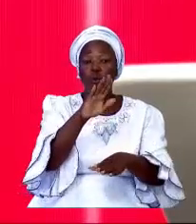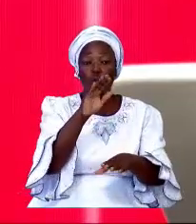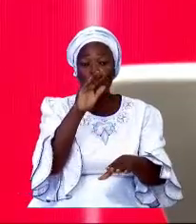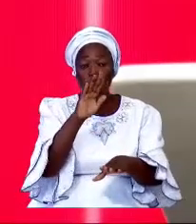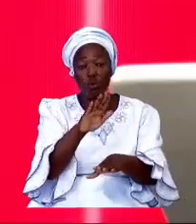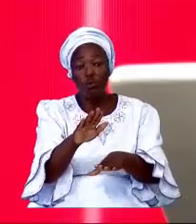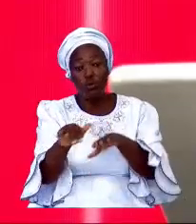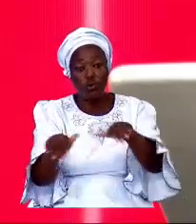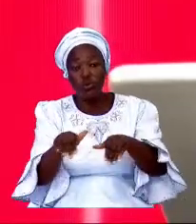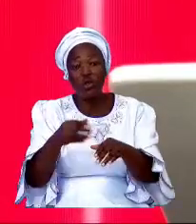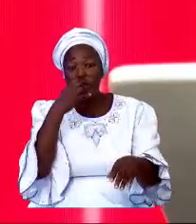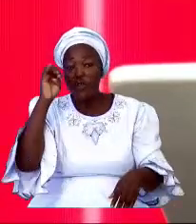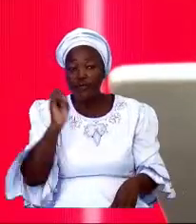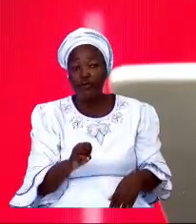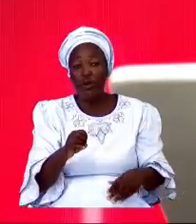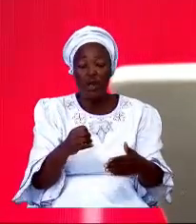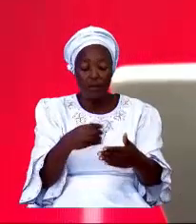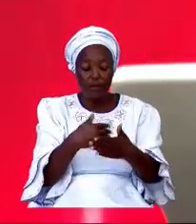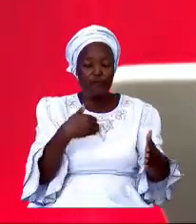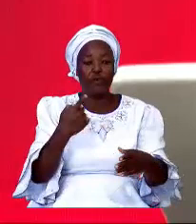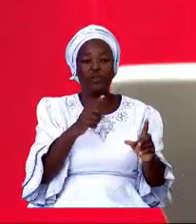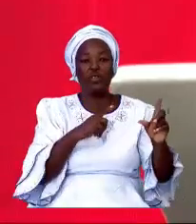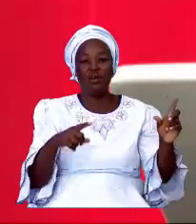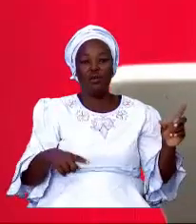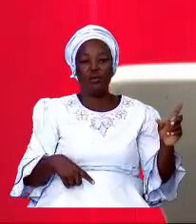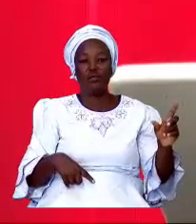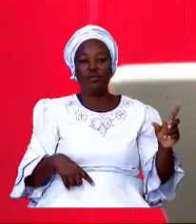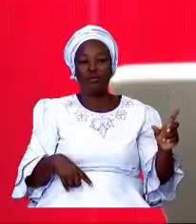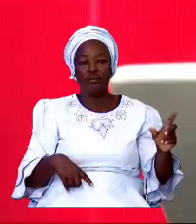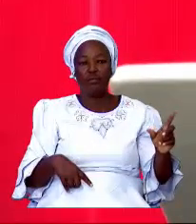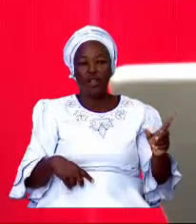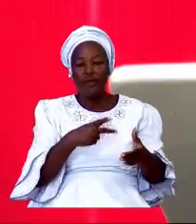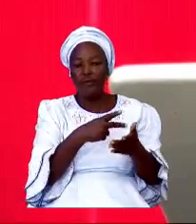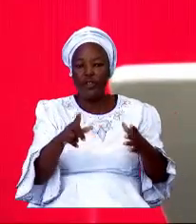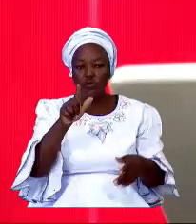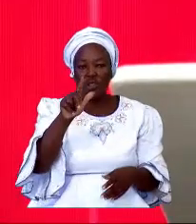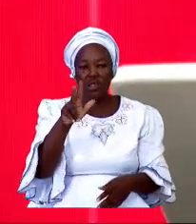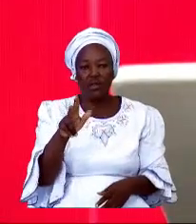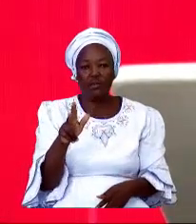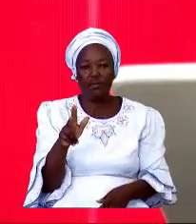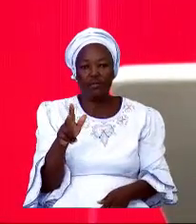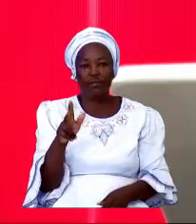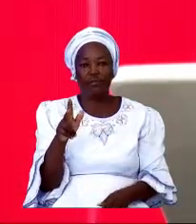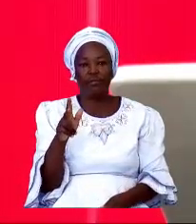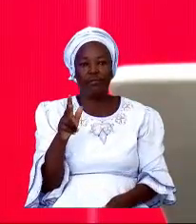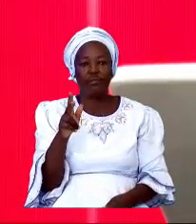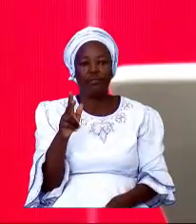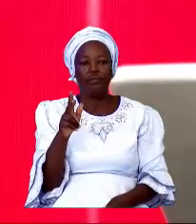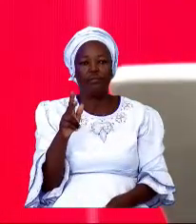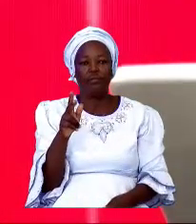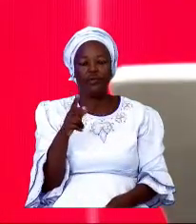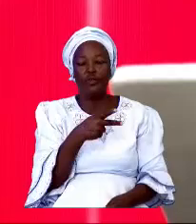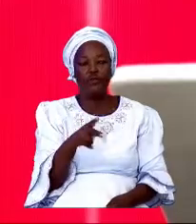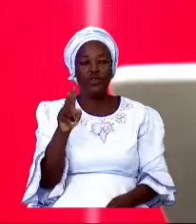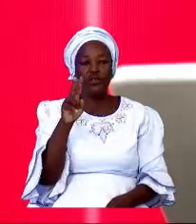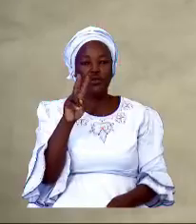sold thyself to work evil in the sight of the Lord. Go down to